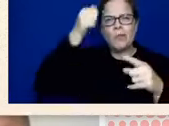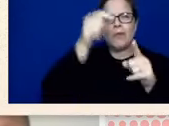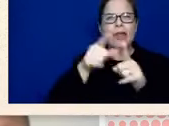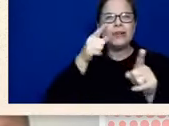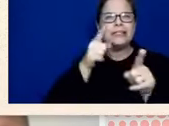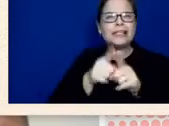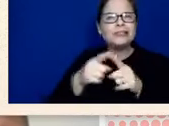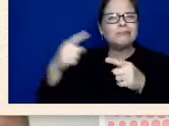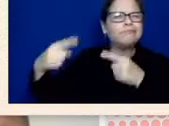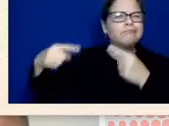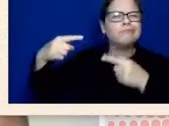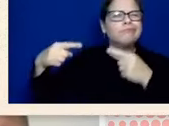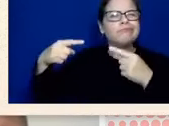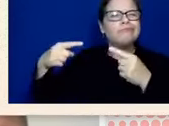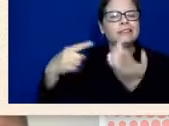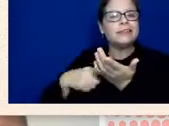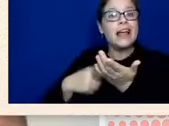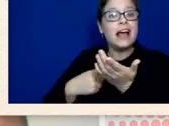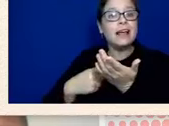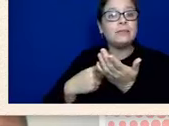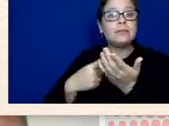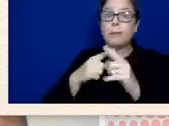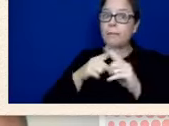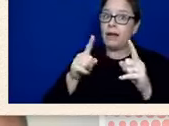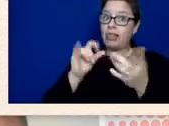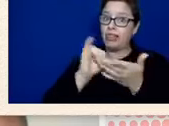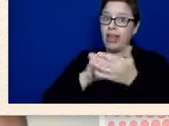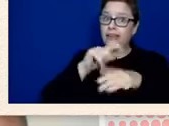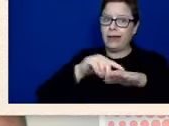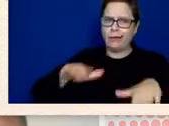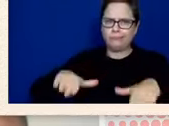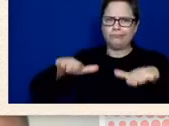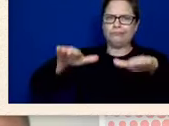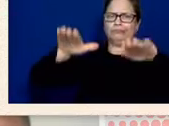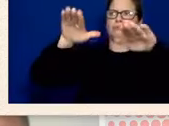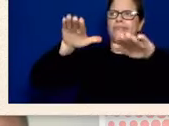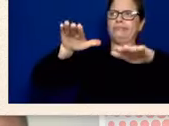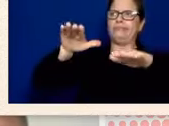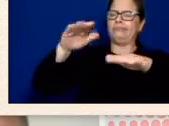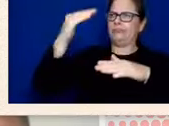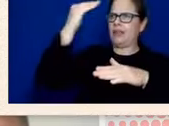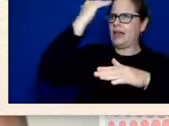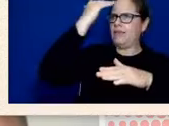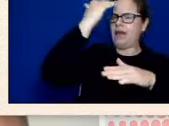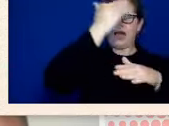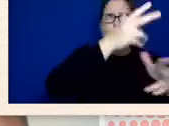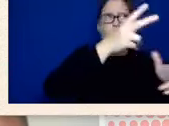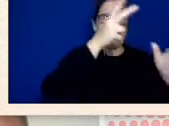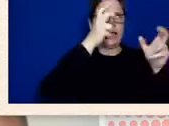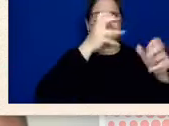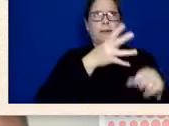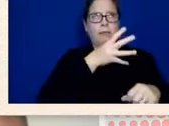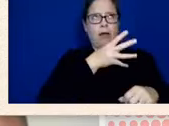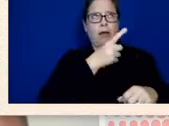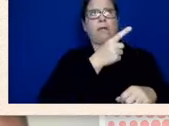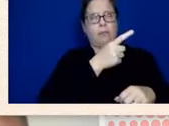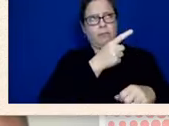if I actually took the time to listen to my mother